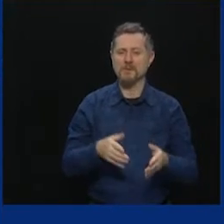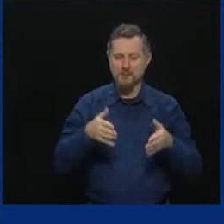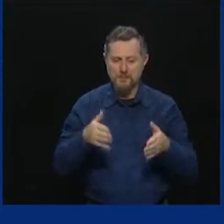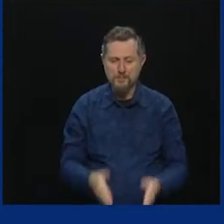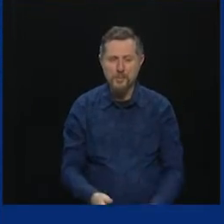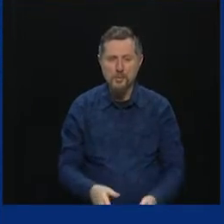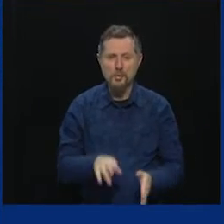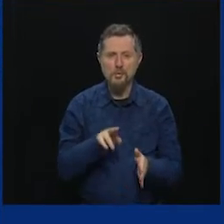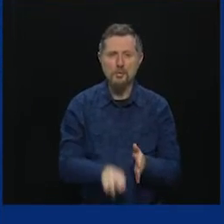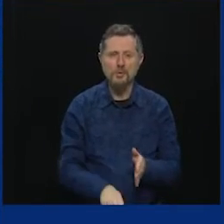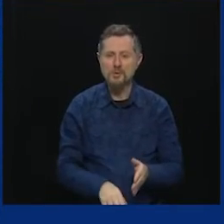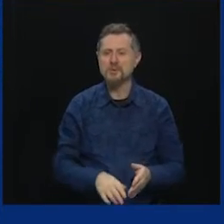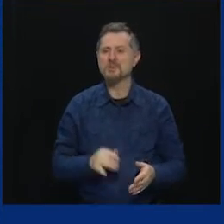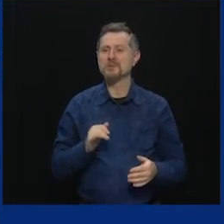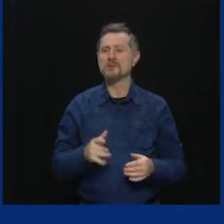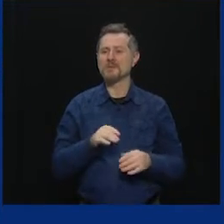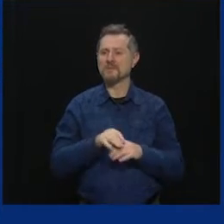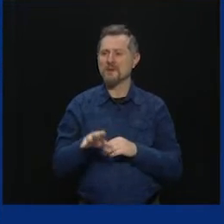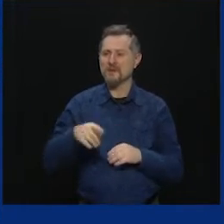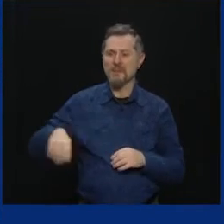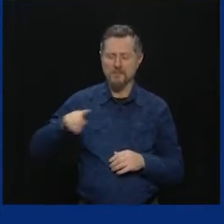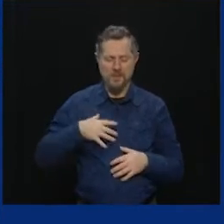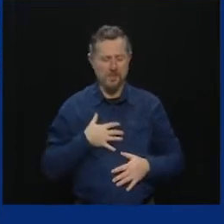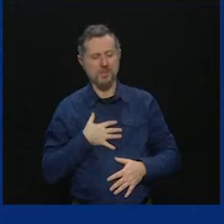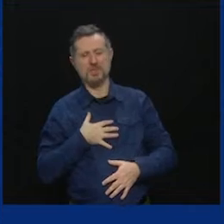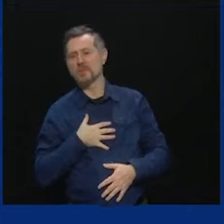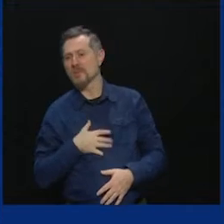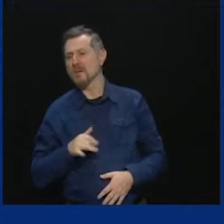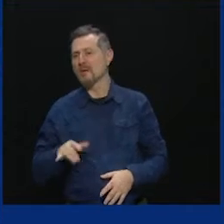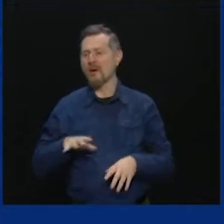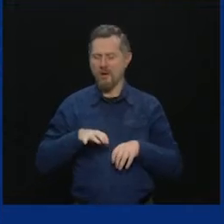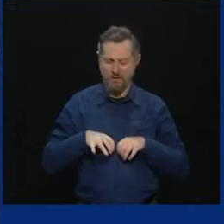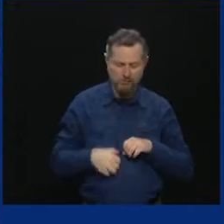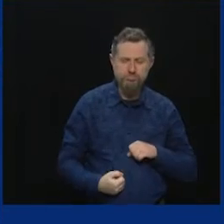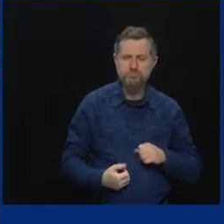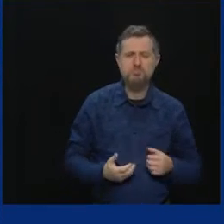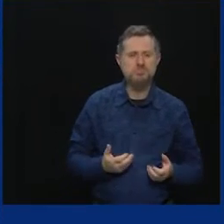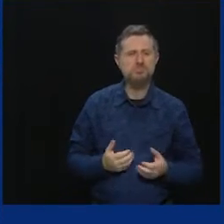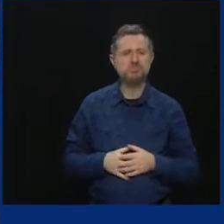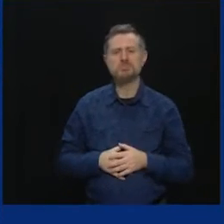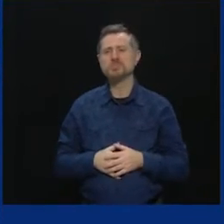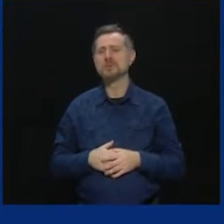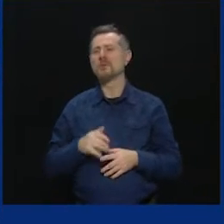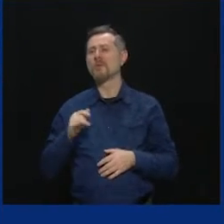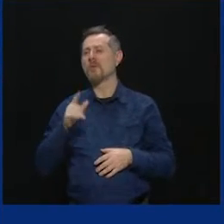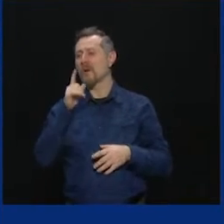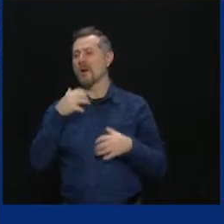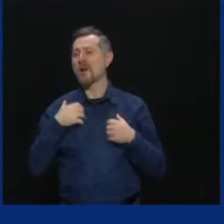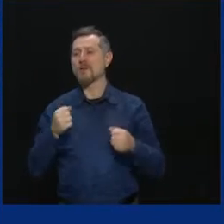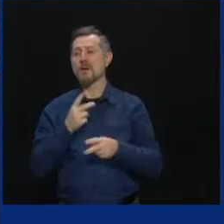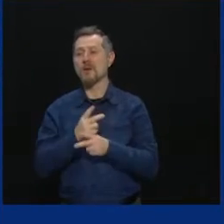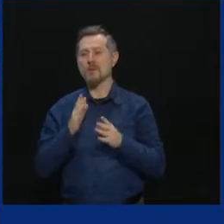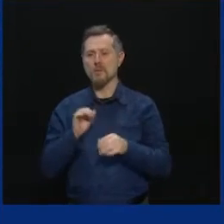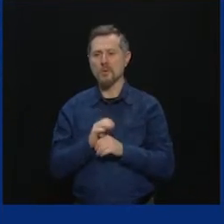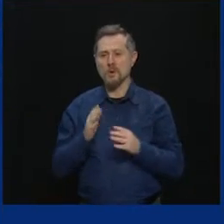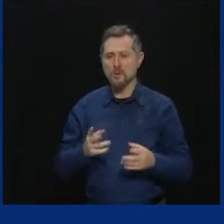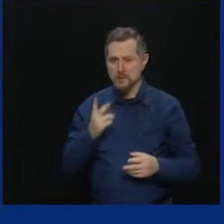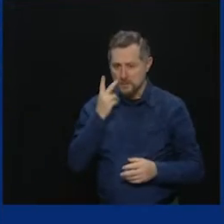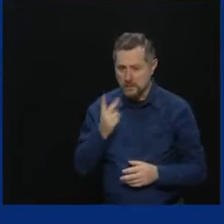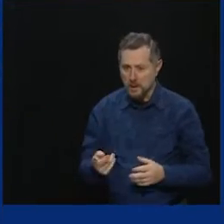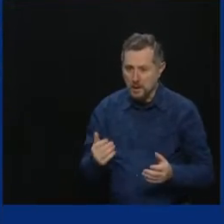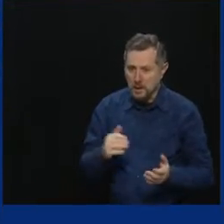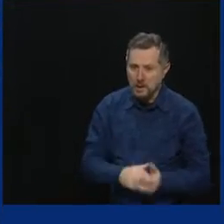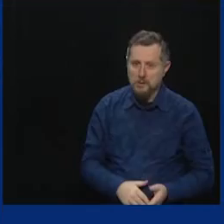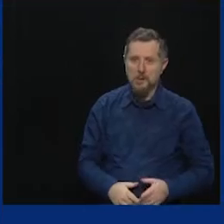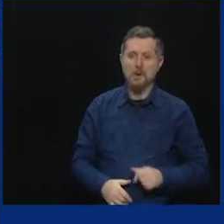grow up in their congregation, and the pain it causes them. And that pain it causes the healthcare workers who cannot believe it's one more Saturday night